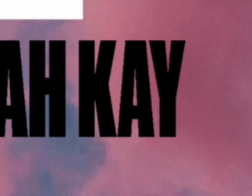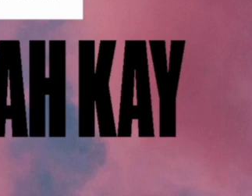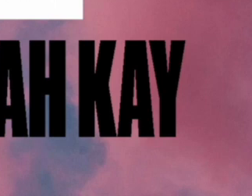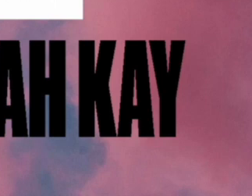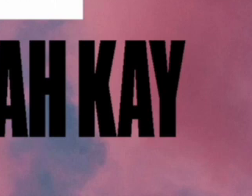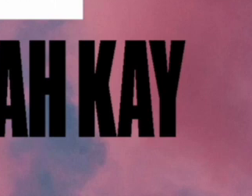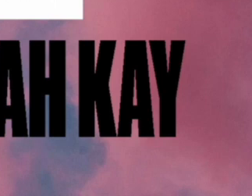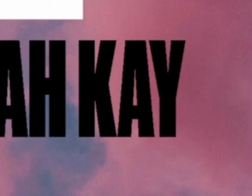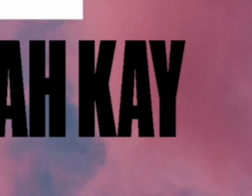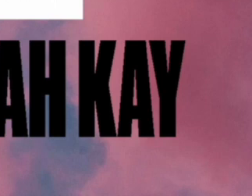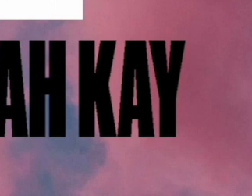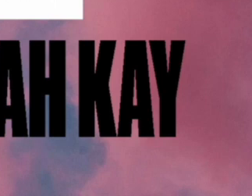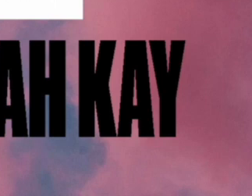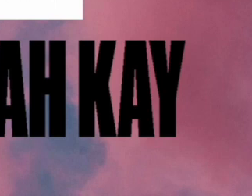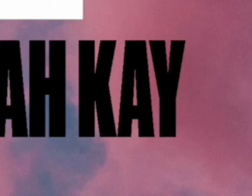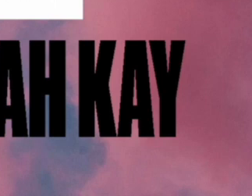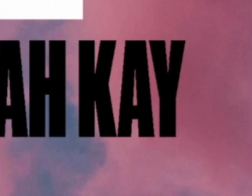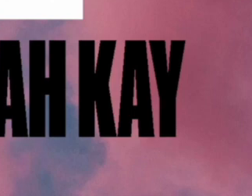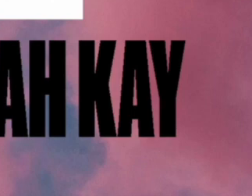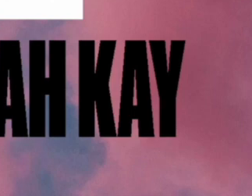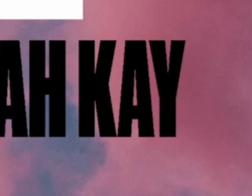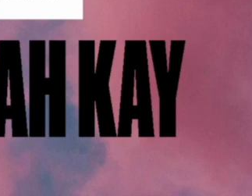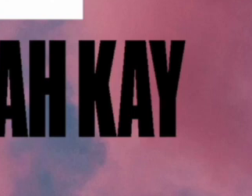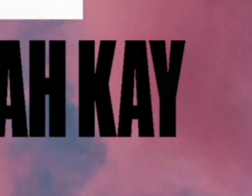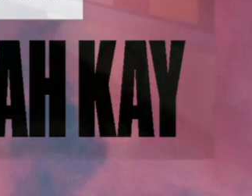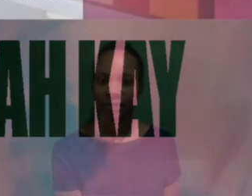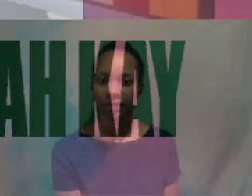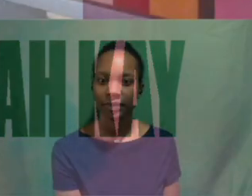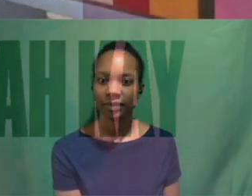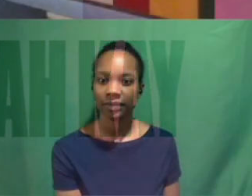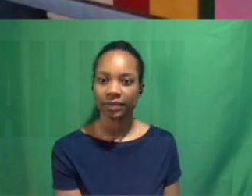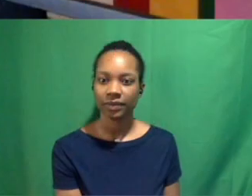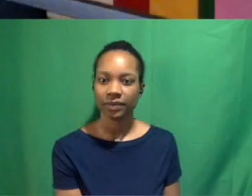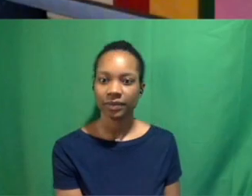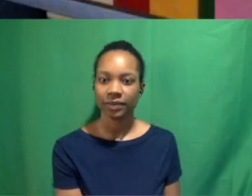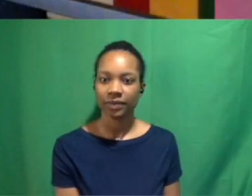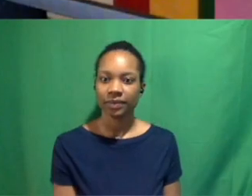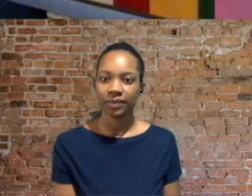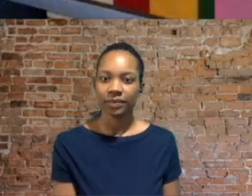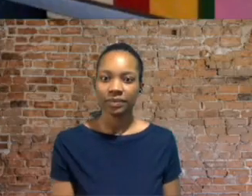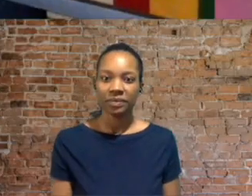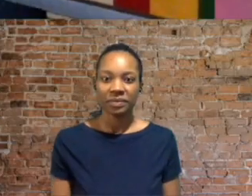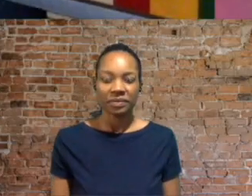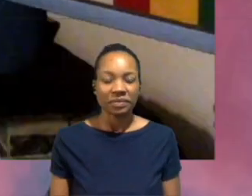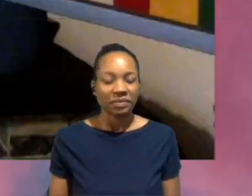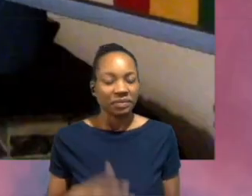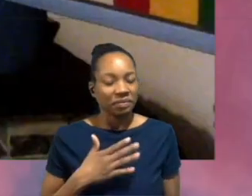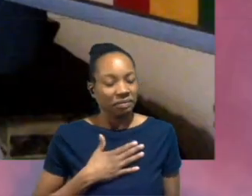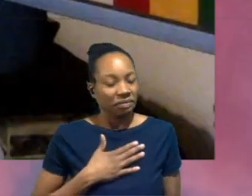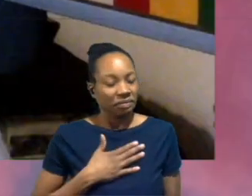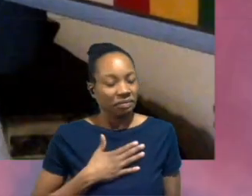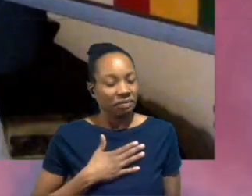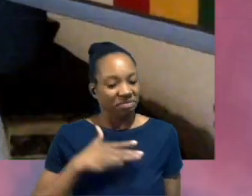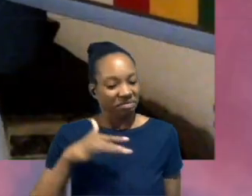greed. Hospitals filled up with patience. Patience ain't gave us no grace. Oh yes, Sarah